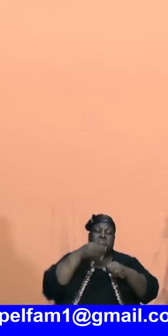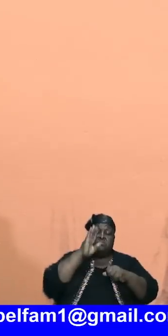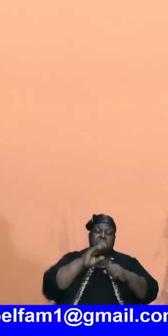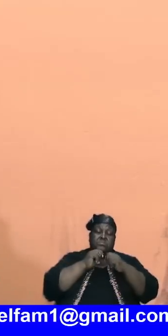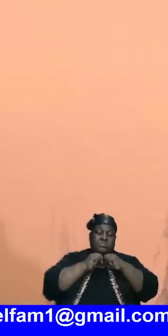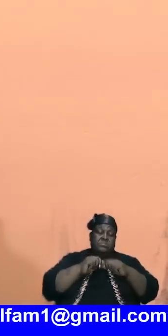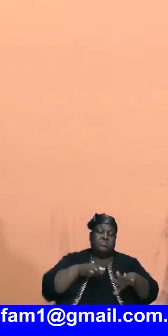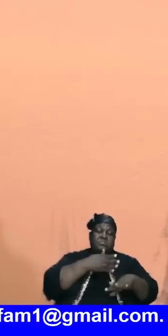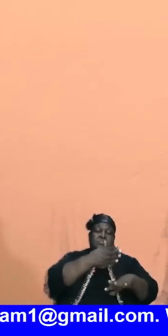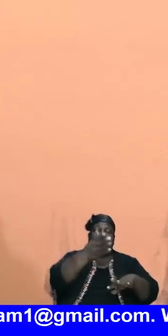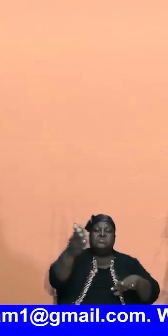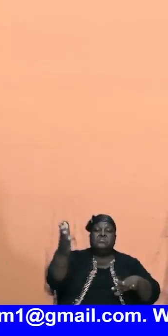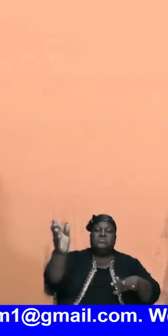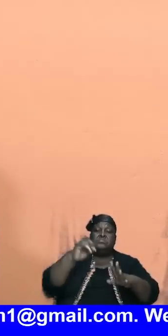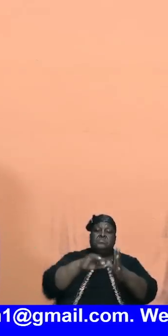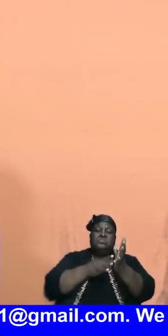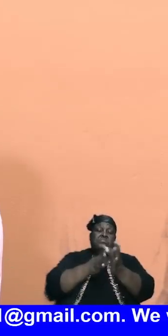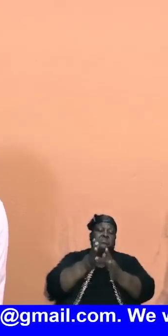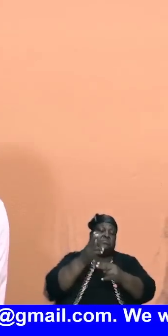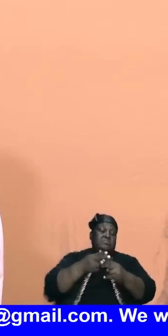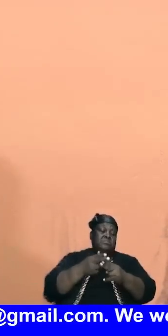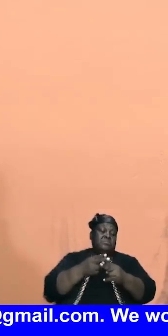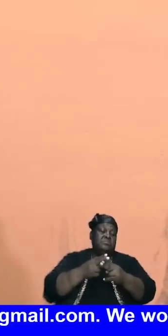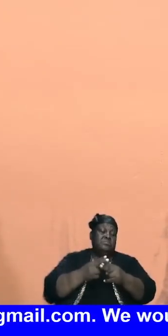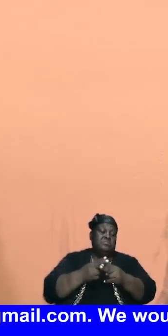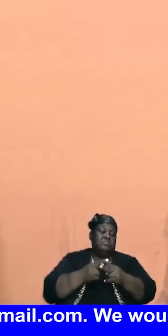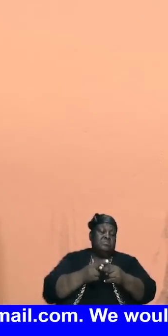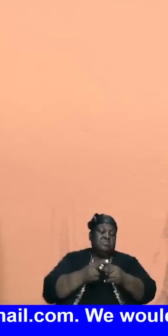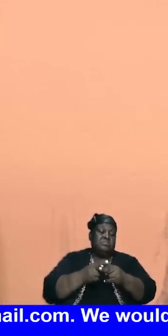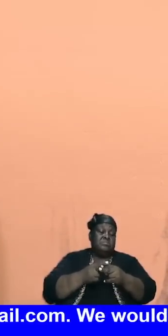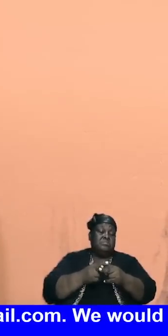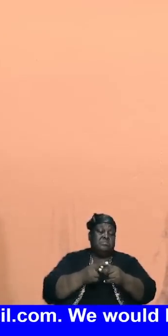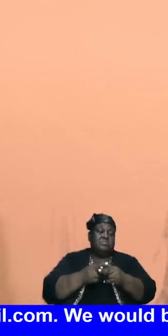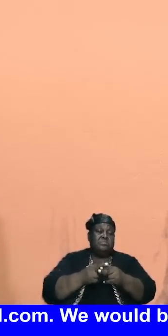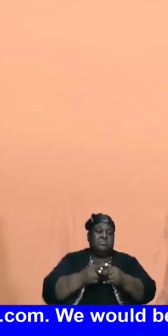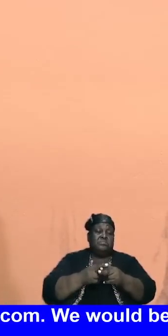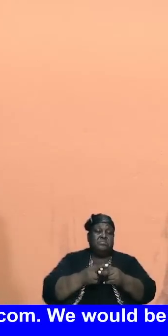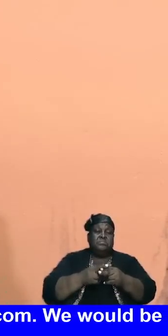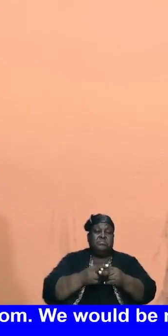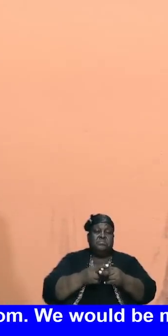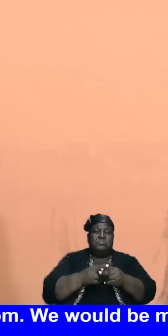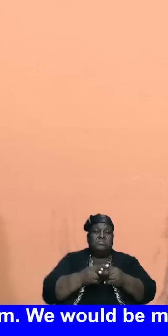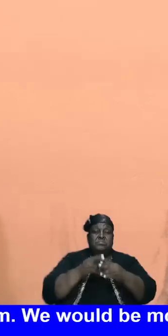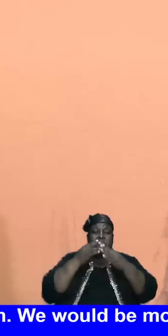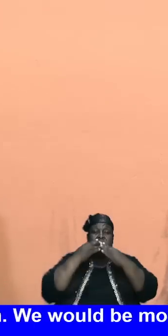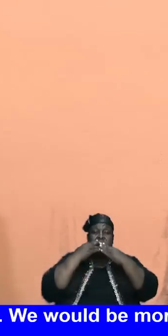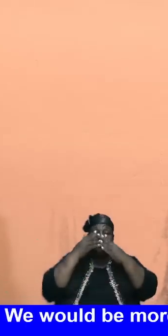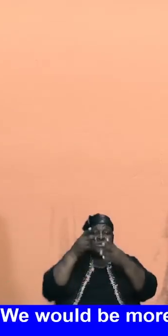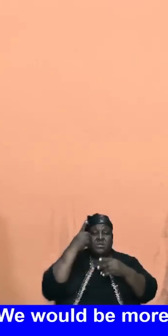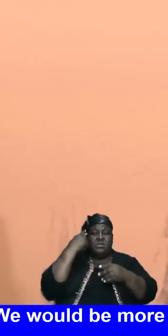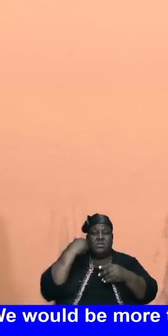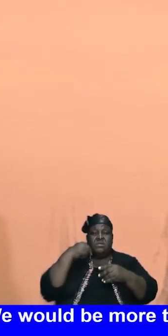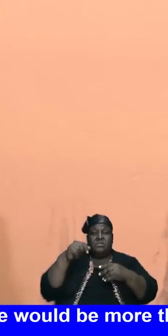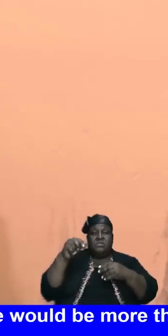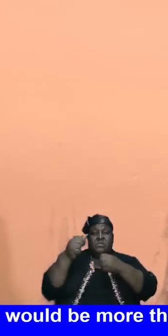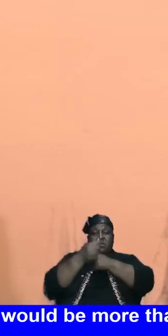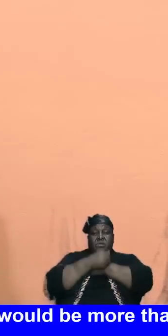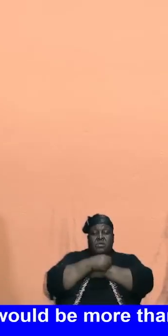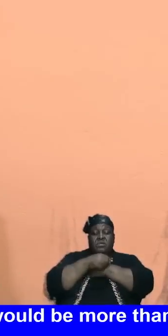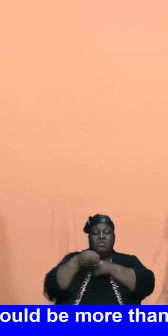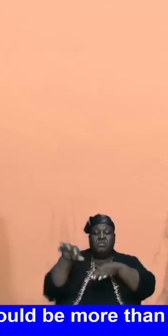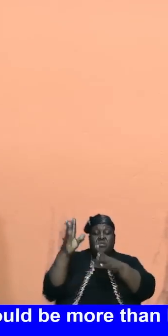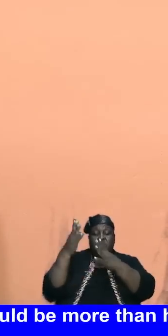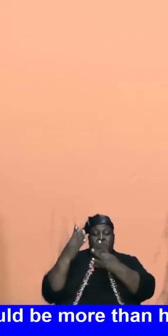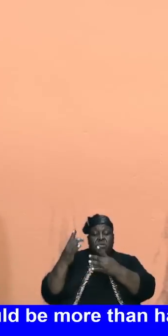you in Jesus' mighty name. Let's bow your heads as I pray. Great God, we thank you, Lord God, for your love and your mercy, your grace and your